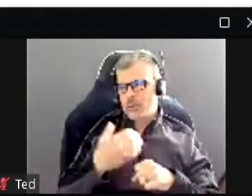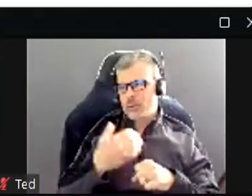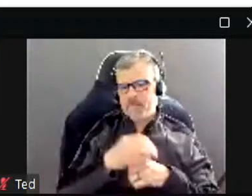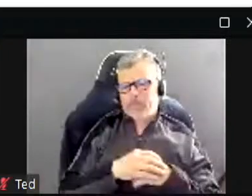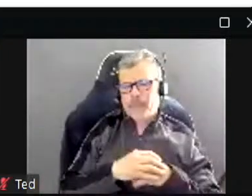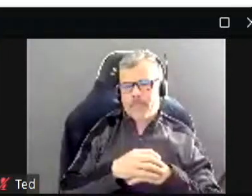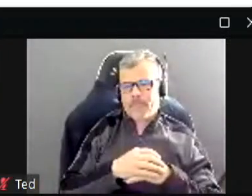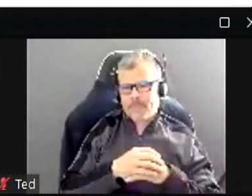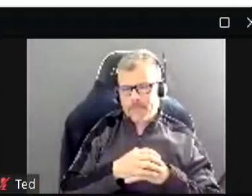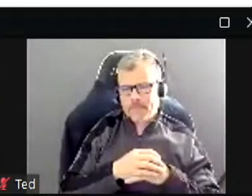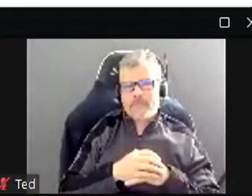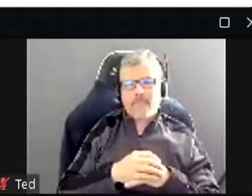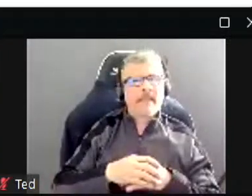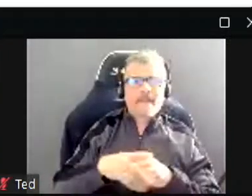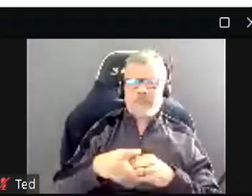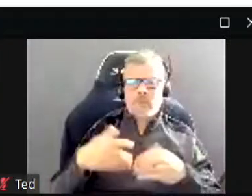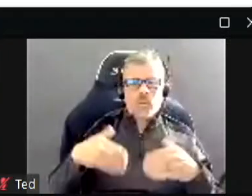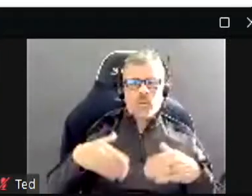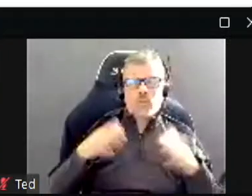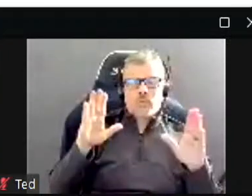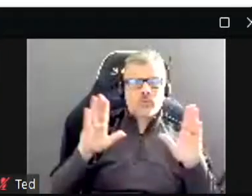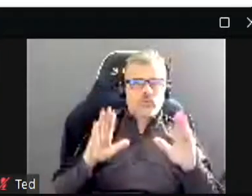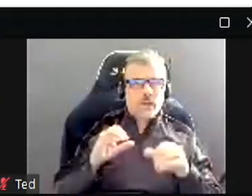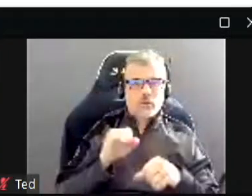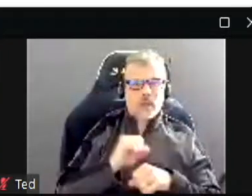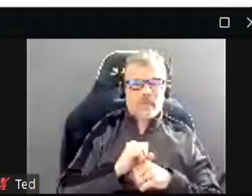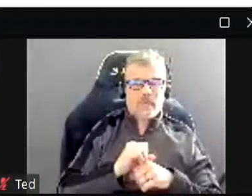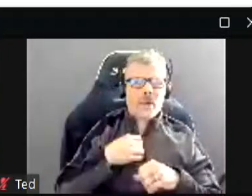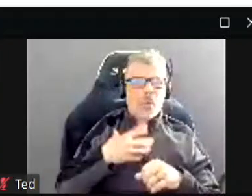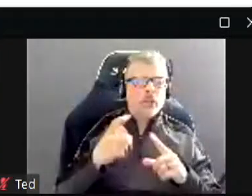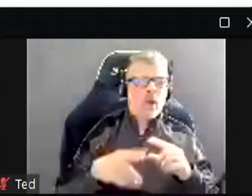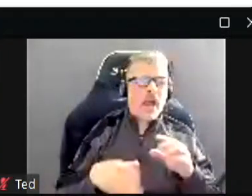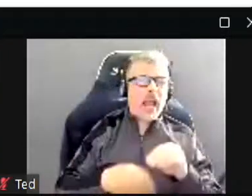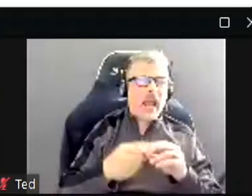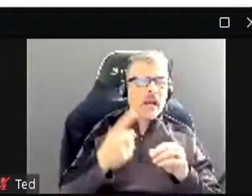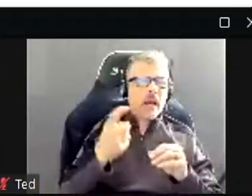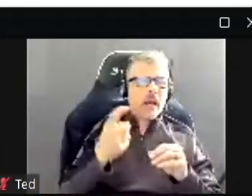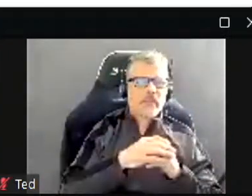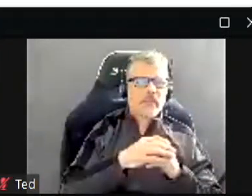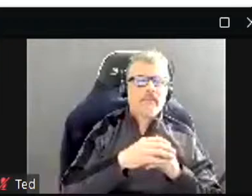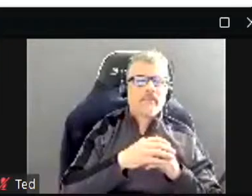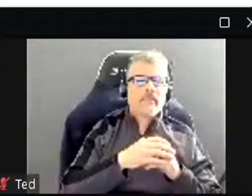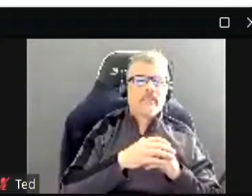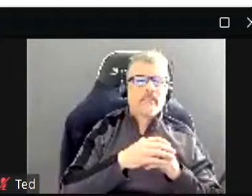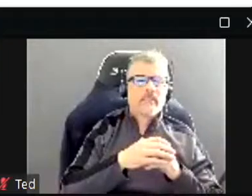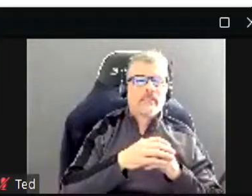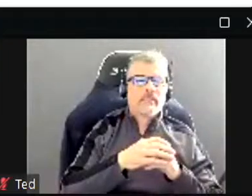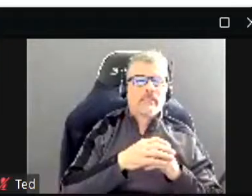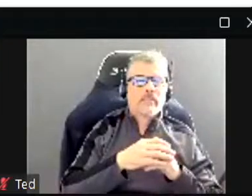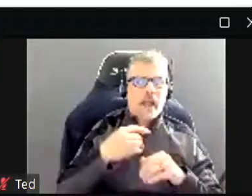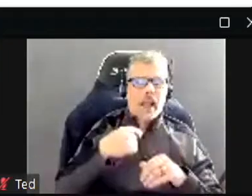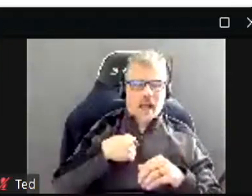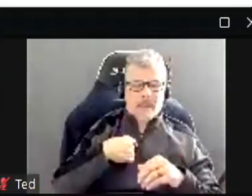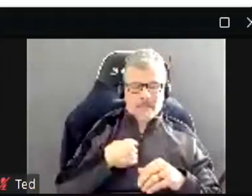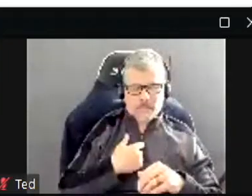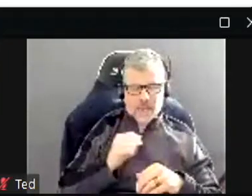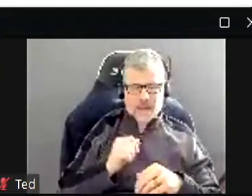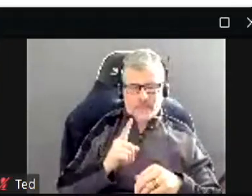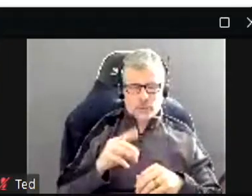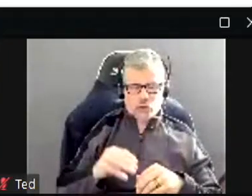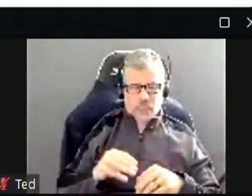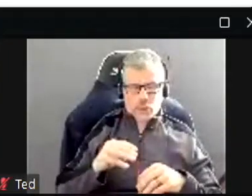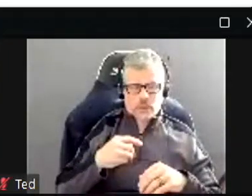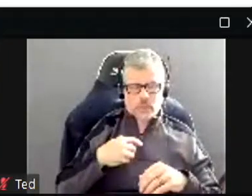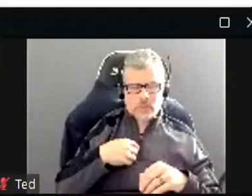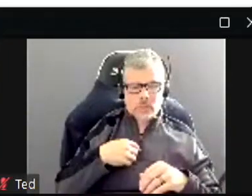you did an outstanding job. The only thing I'd like to add is that, again, I'm a building level administrator of 700